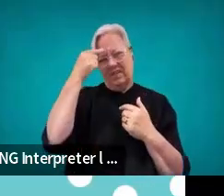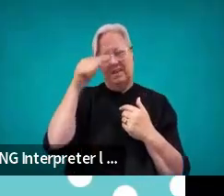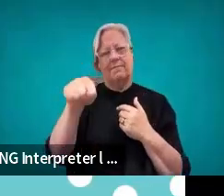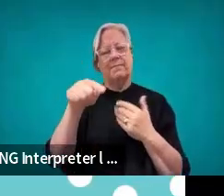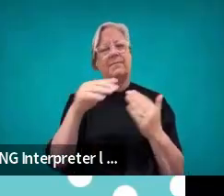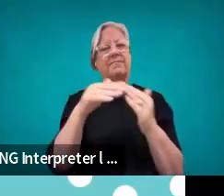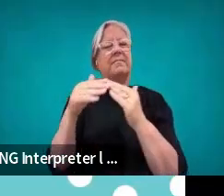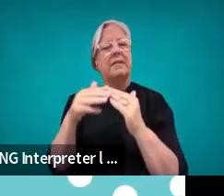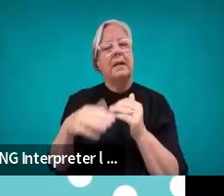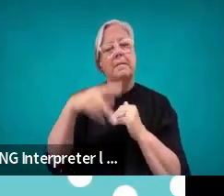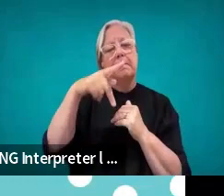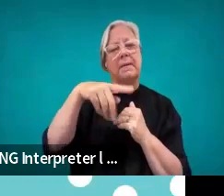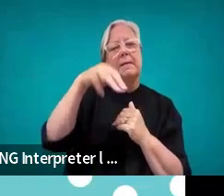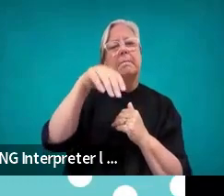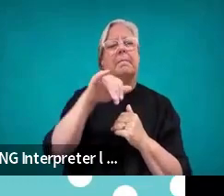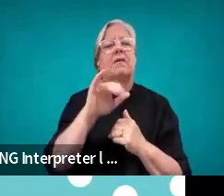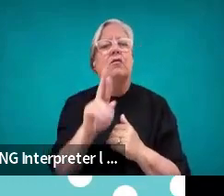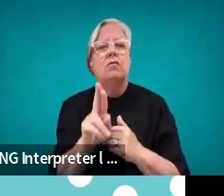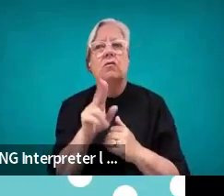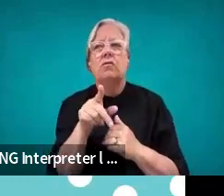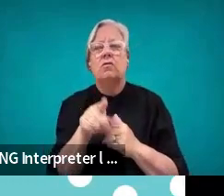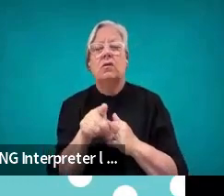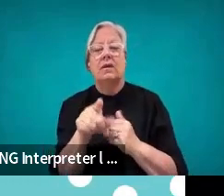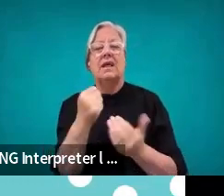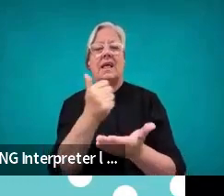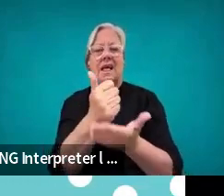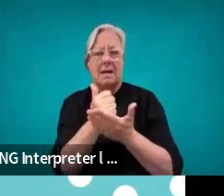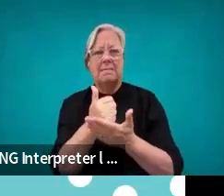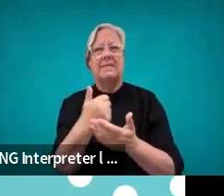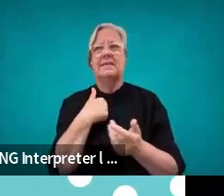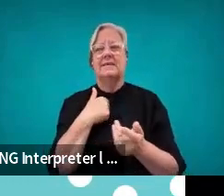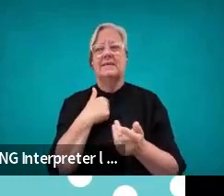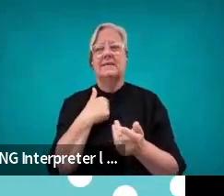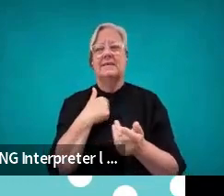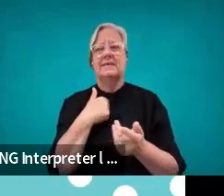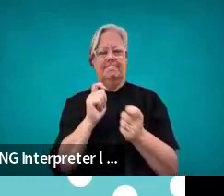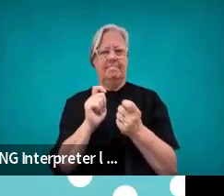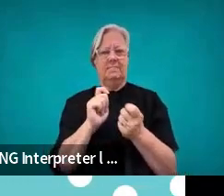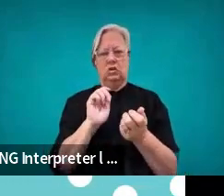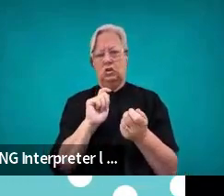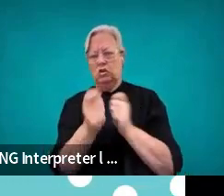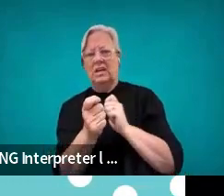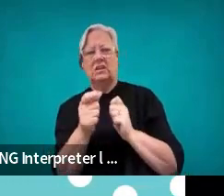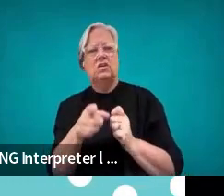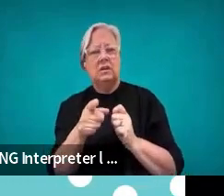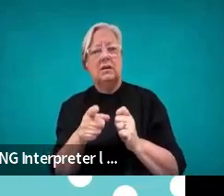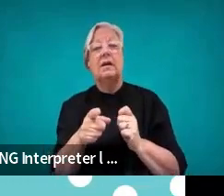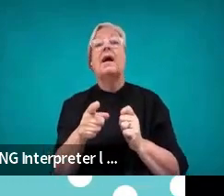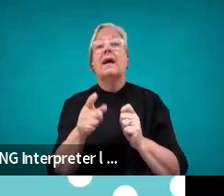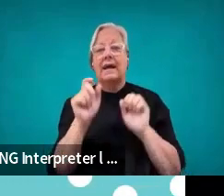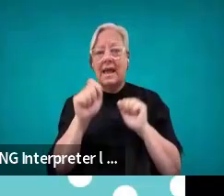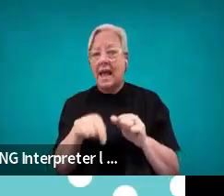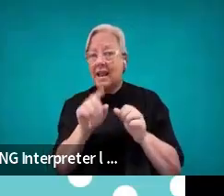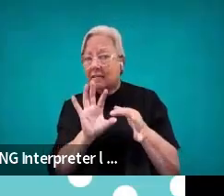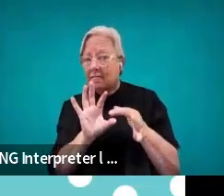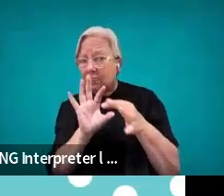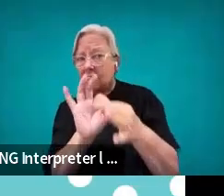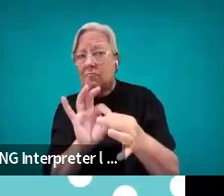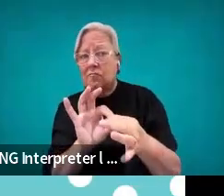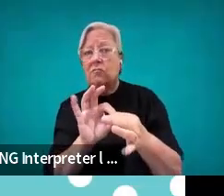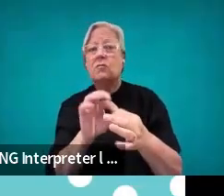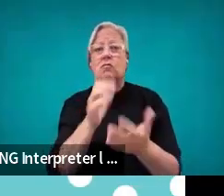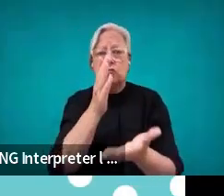PMER strengthens our ability to adapt and remain responsive. It helps us build trust and strengthen ownership over